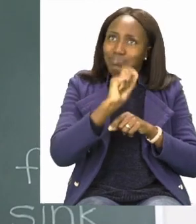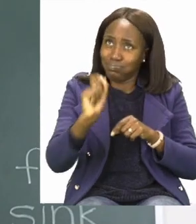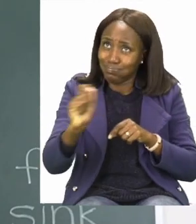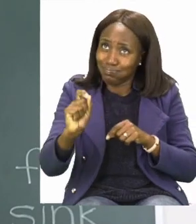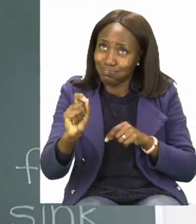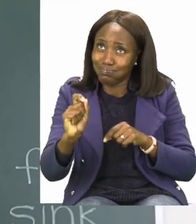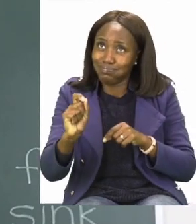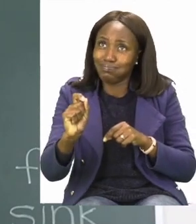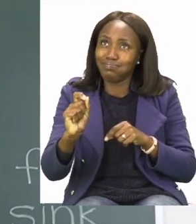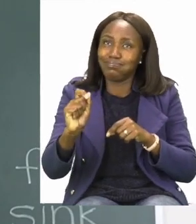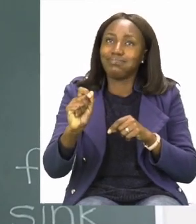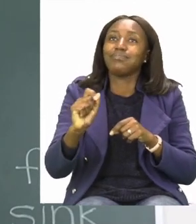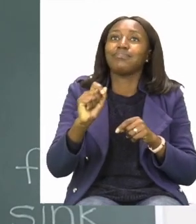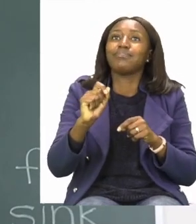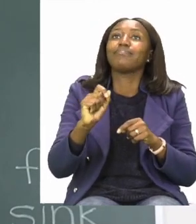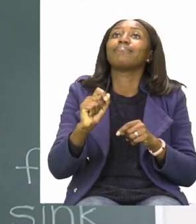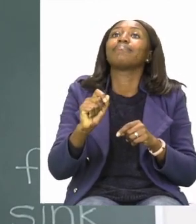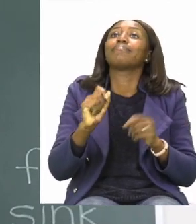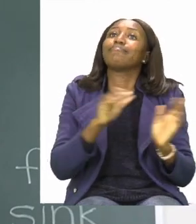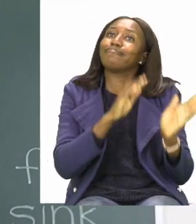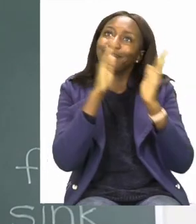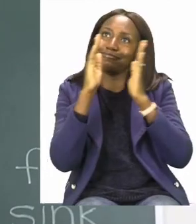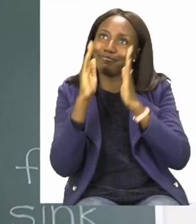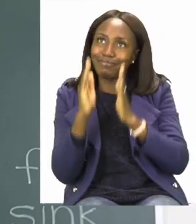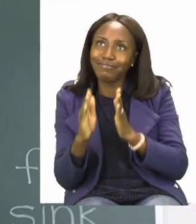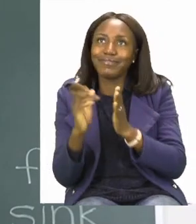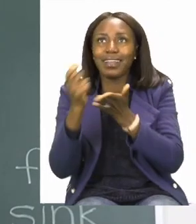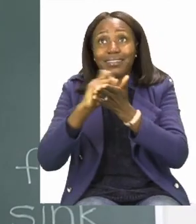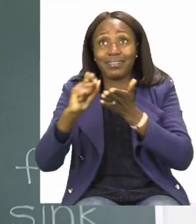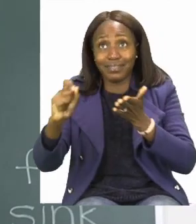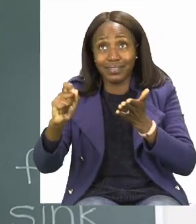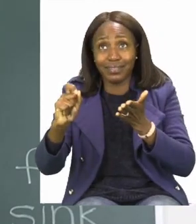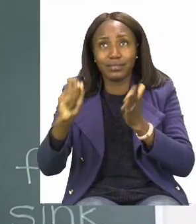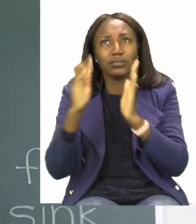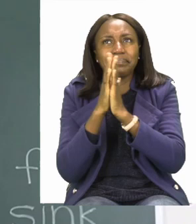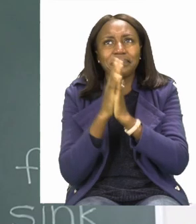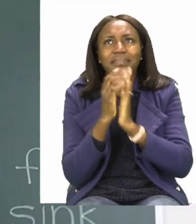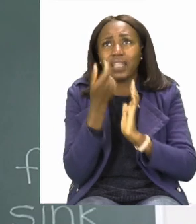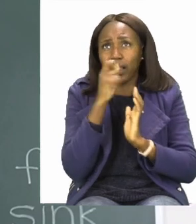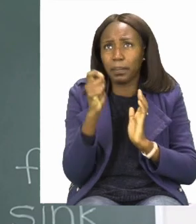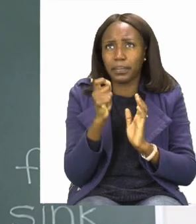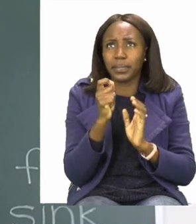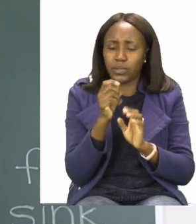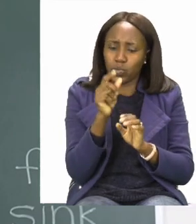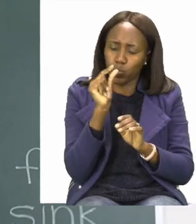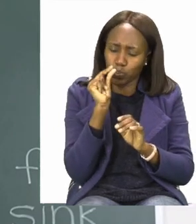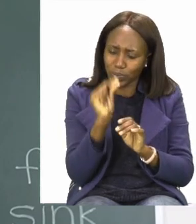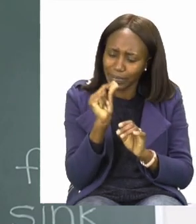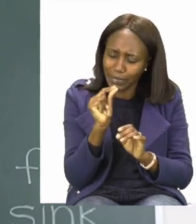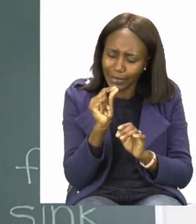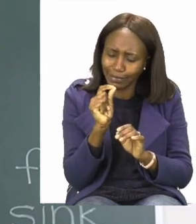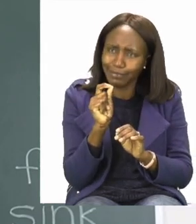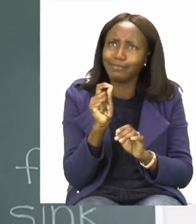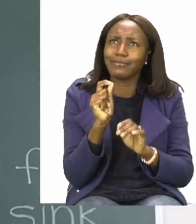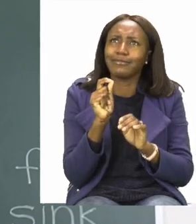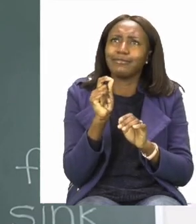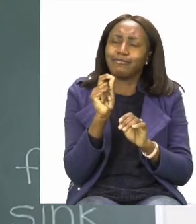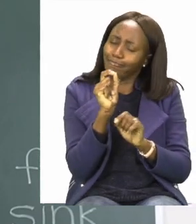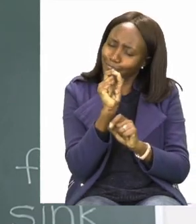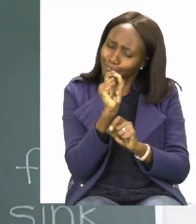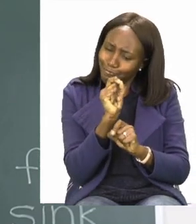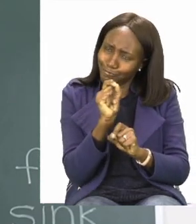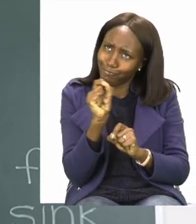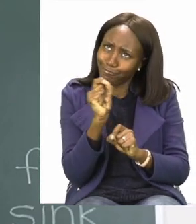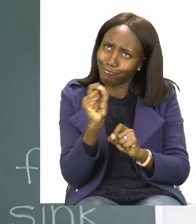rules of tracing. Number 1, you need to hold your pencil firm and press down on the paper.